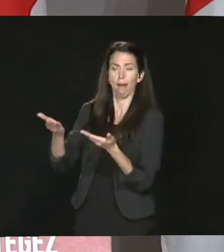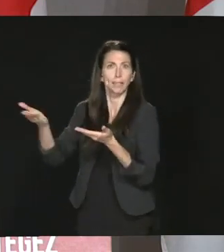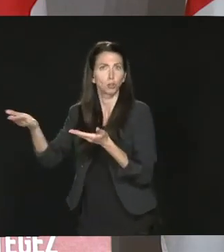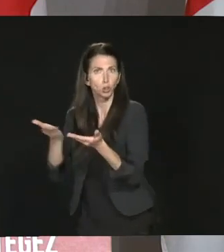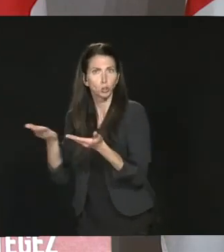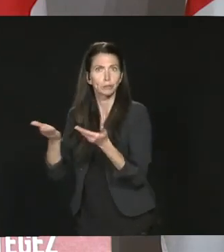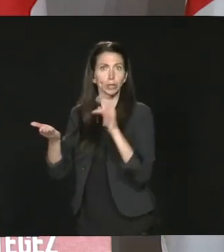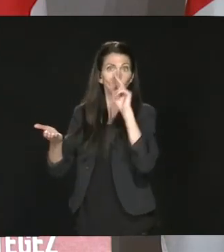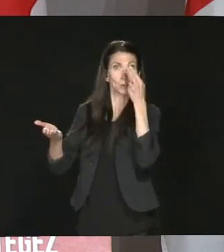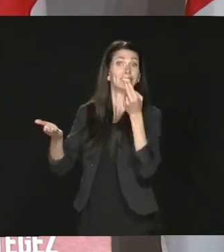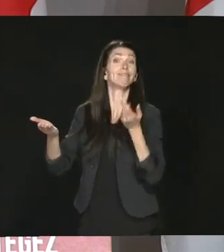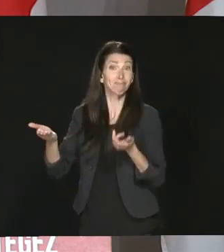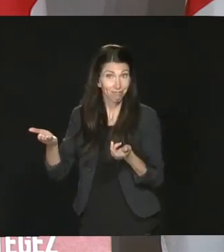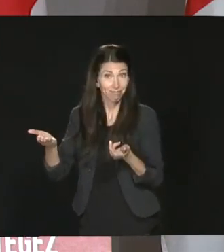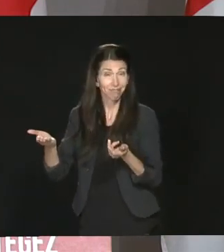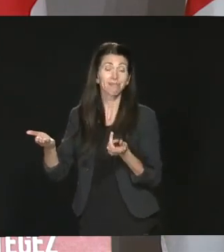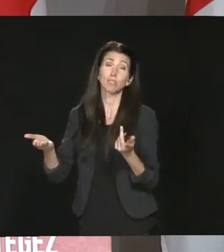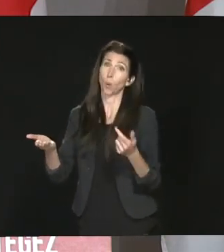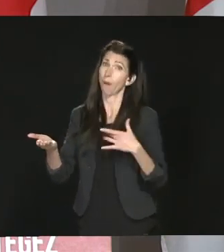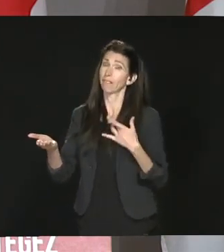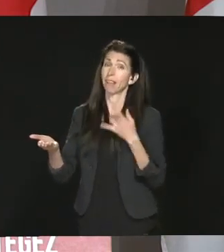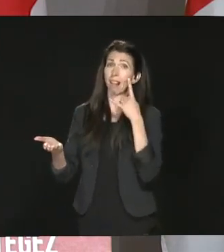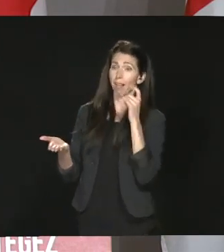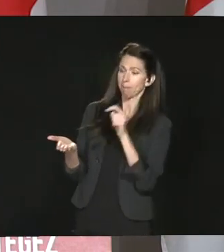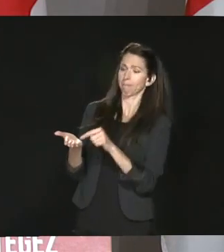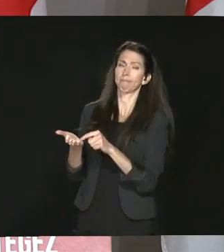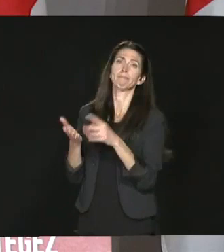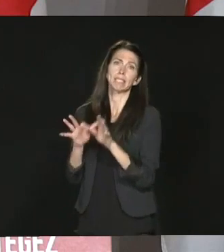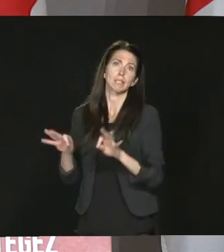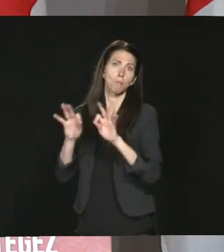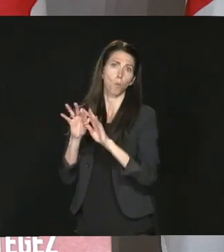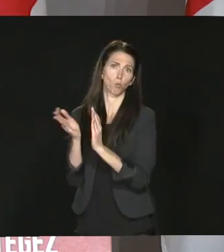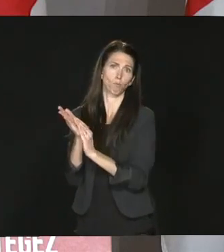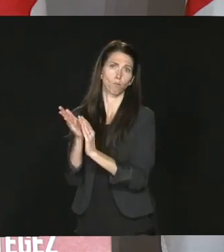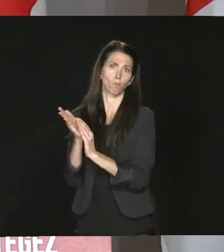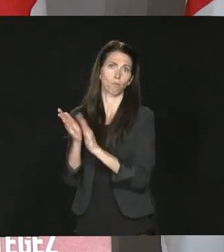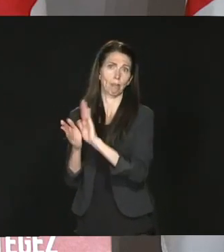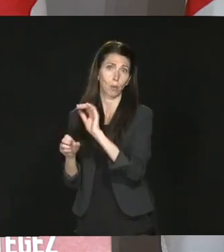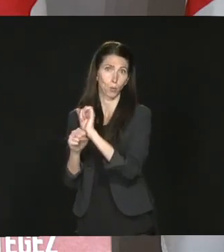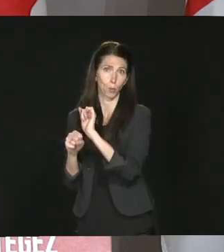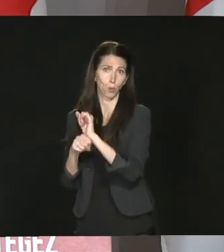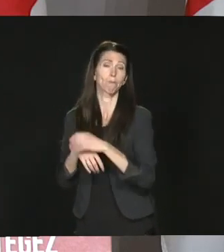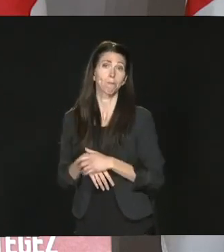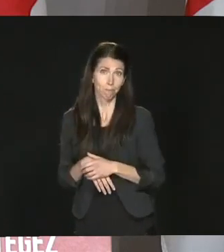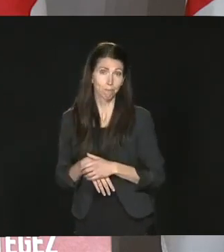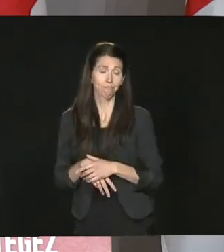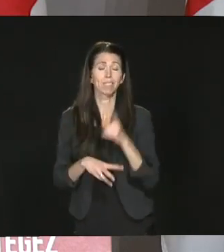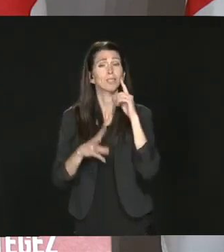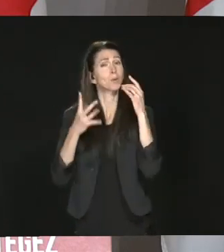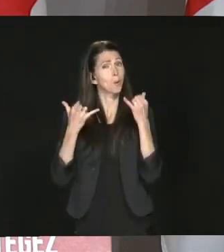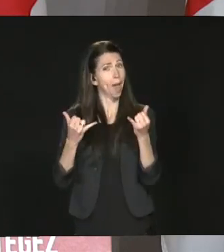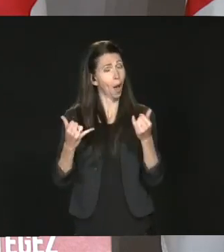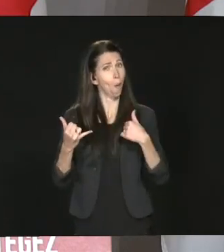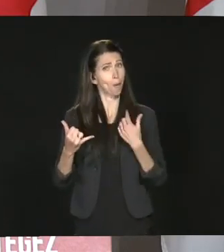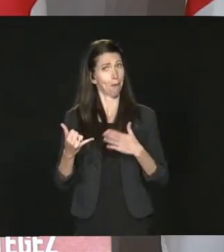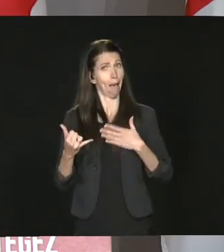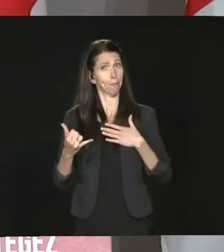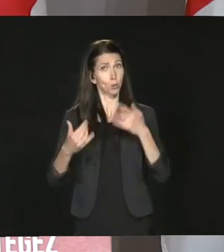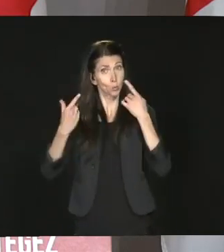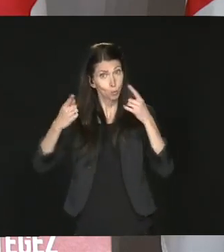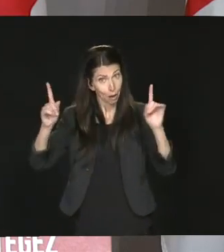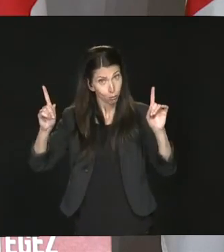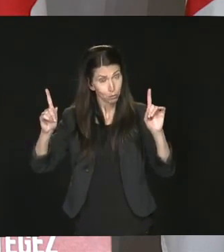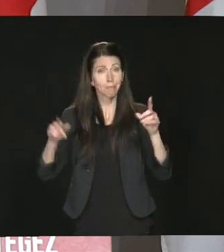deserve our support for this important work. And that is why today I am very pleased to announce that the Government of Canada will provide up